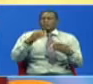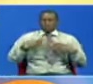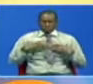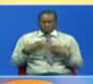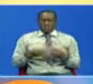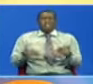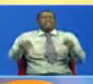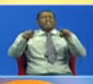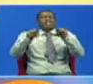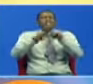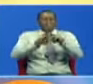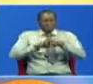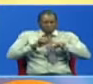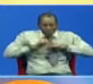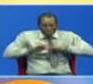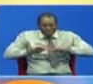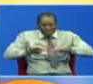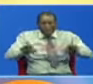Equally, the spread of the virus